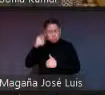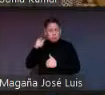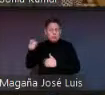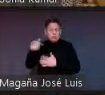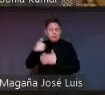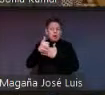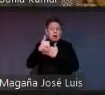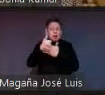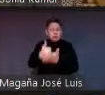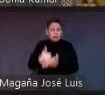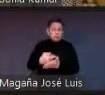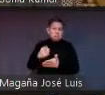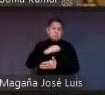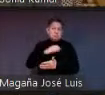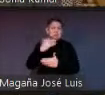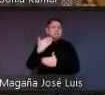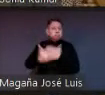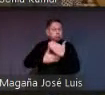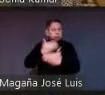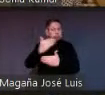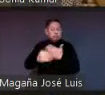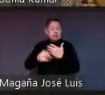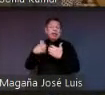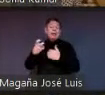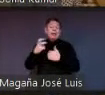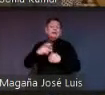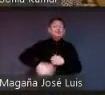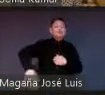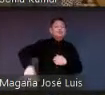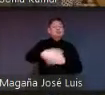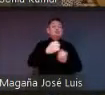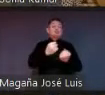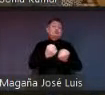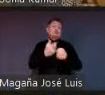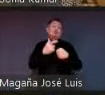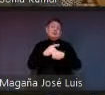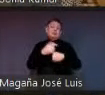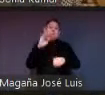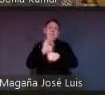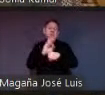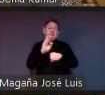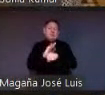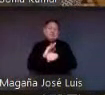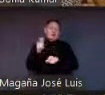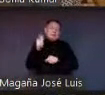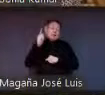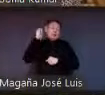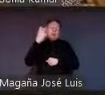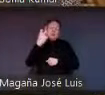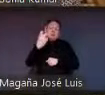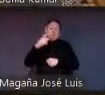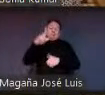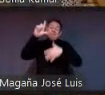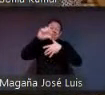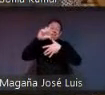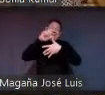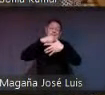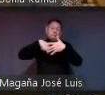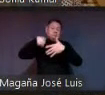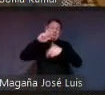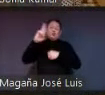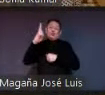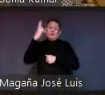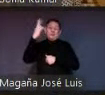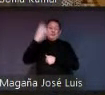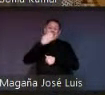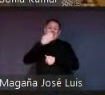more employment and citizenship, and promotes the construction and consolidation of an educational space in Latin